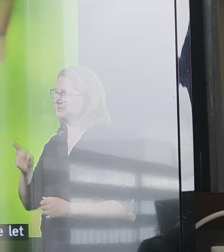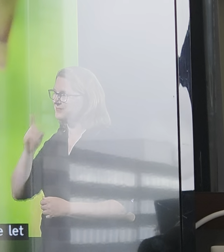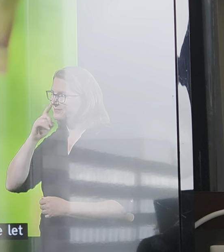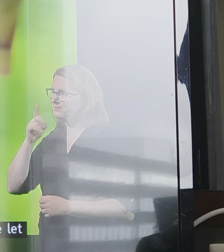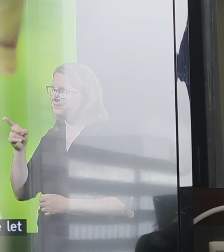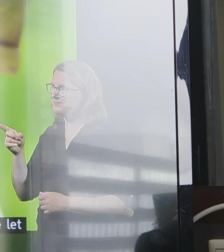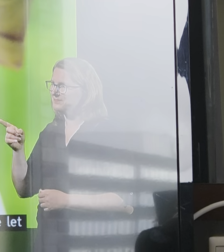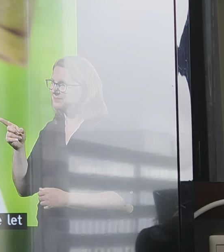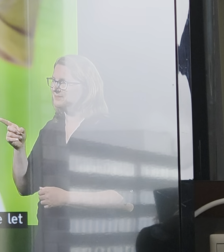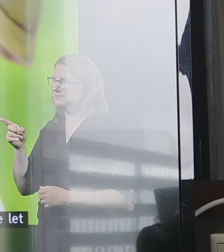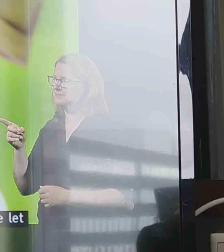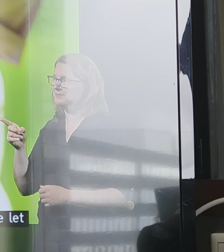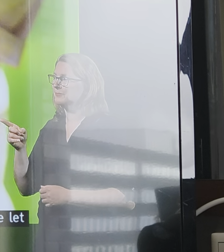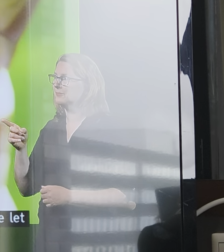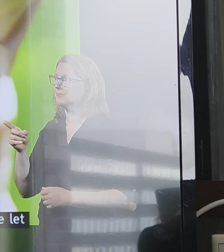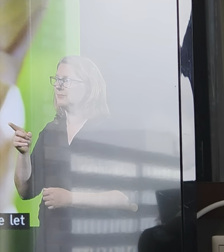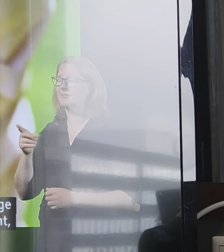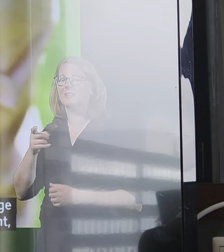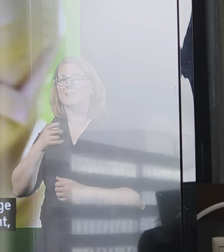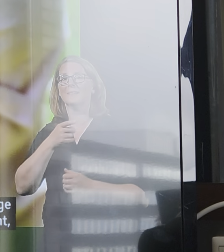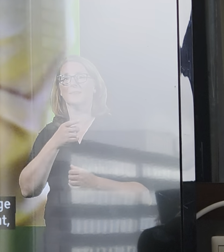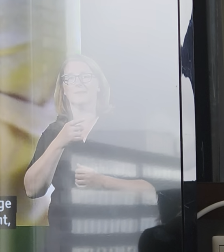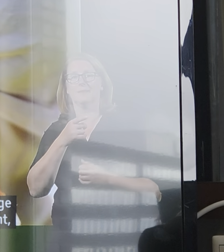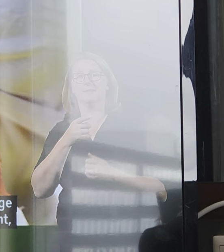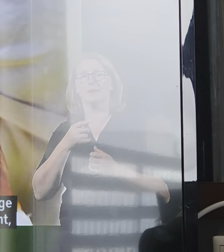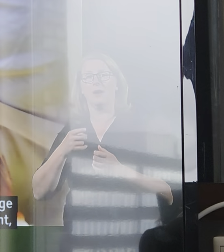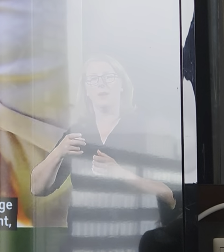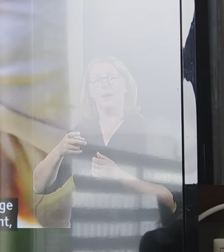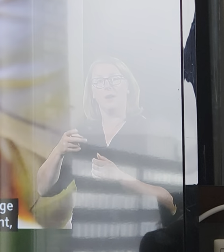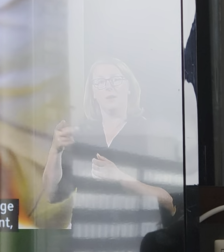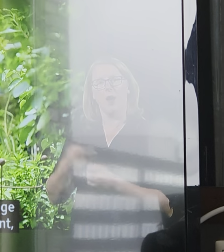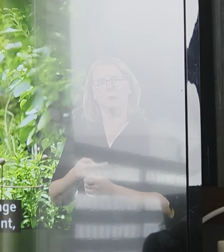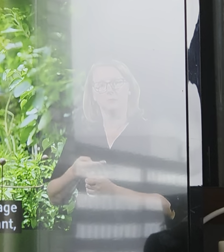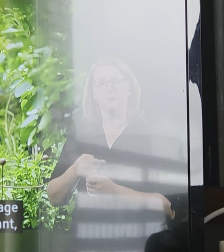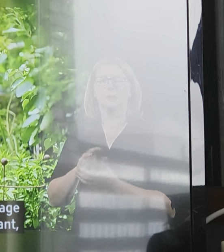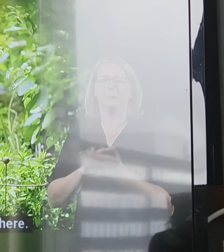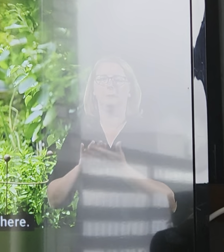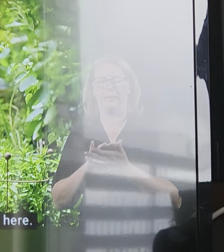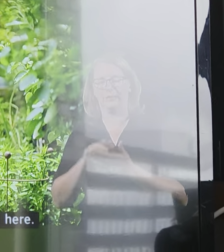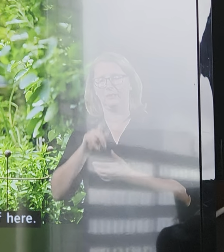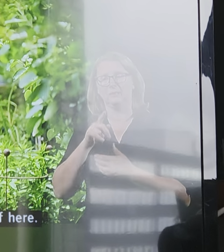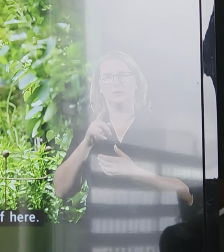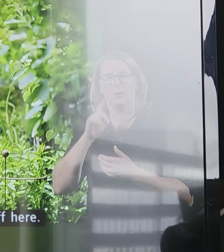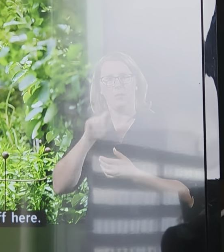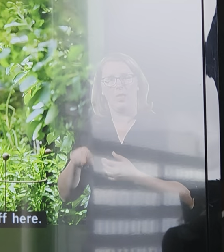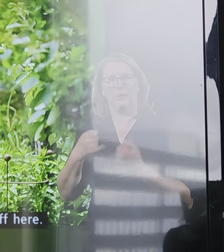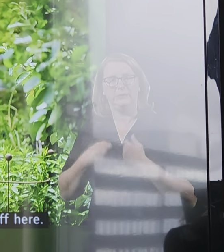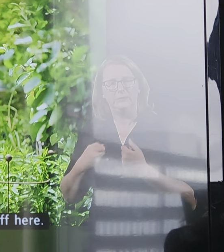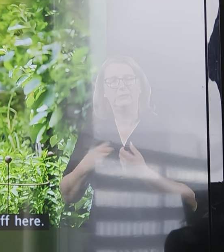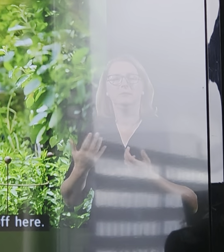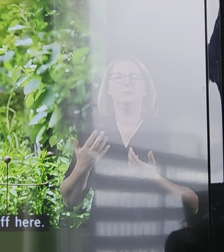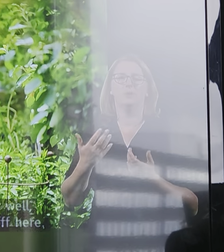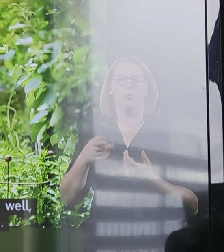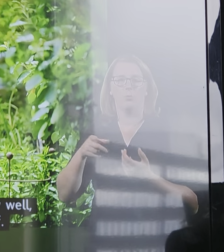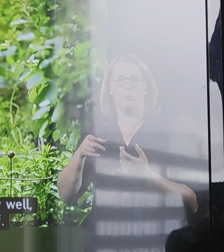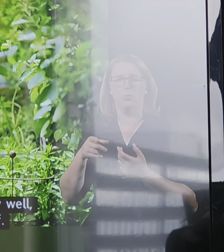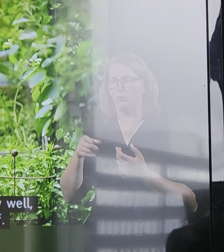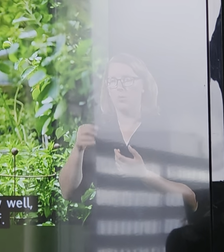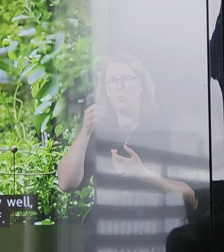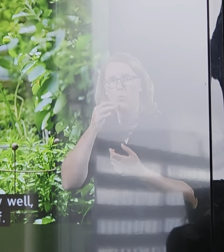So a cut would actually maybe let in disease and water damage and would damage the plant, but it naturally breaks off